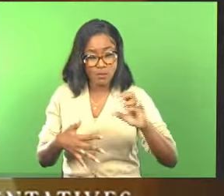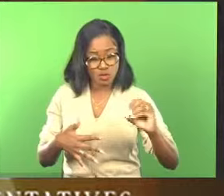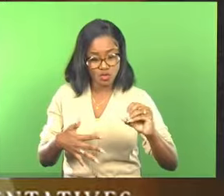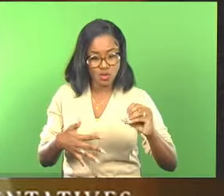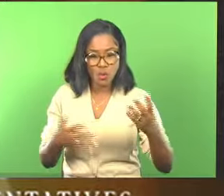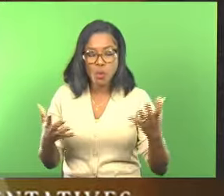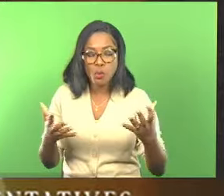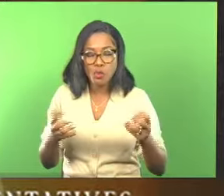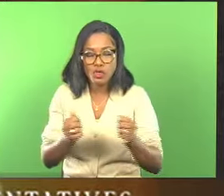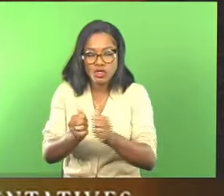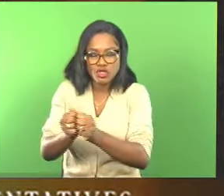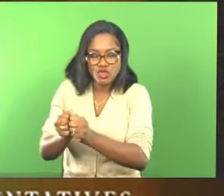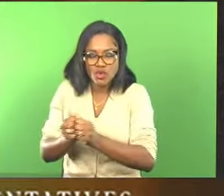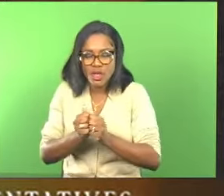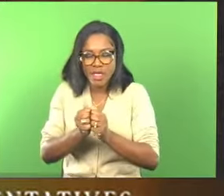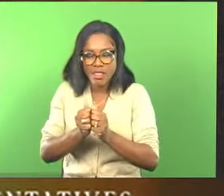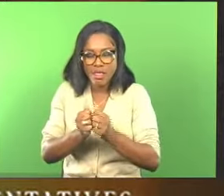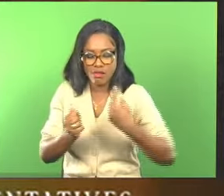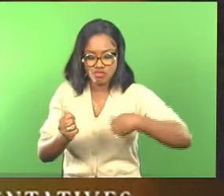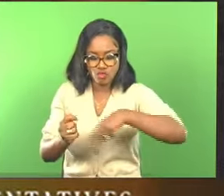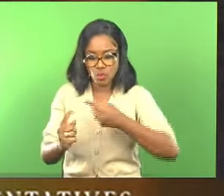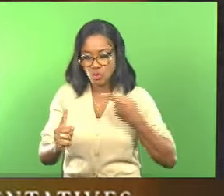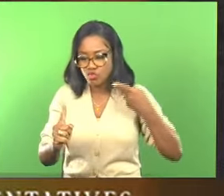together we aspire,